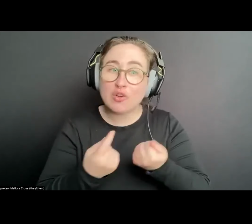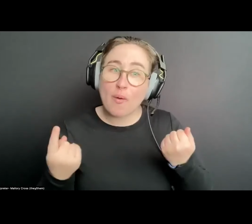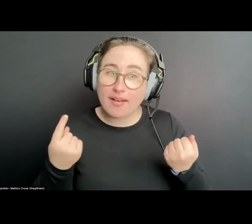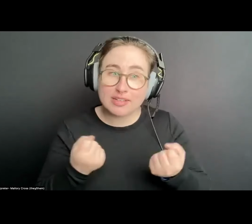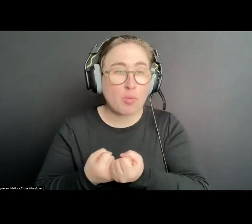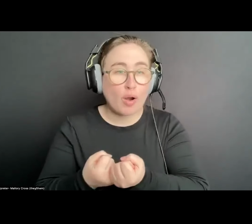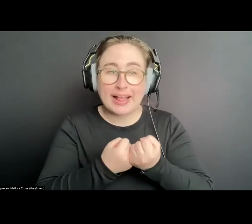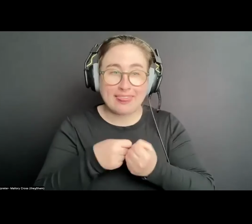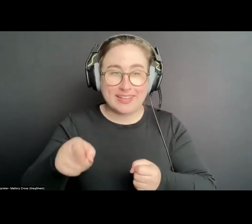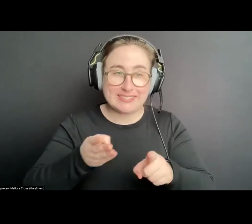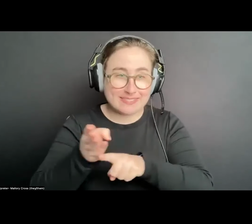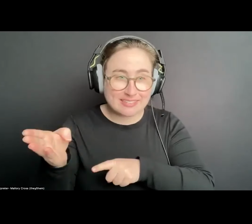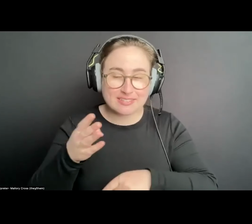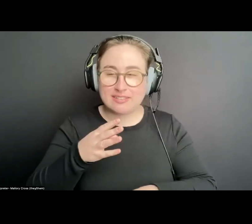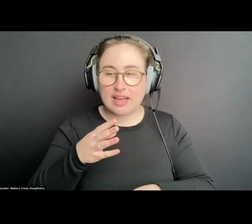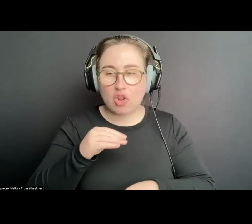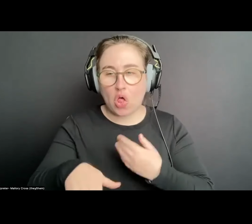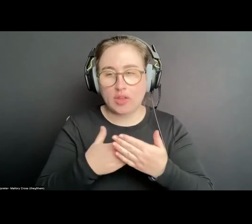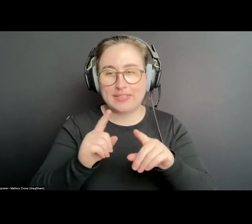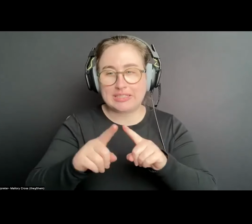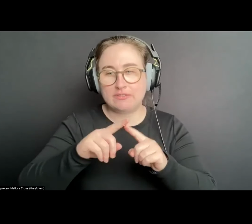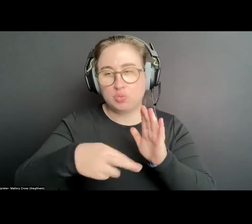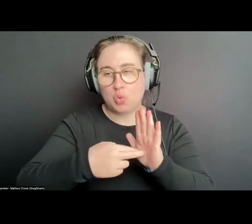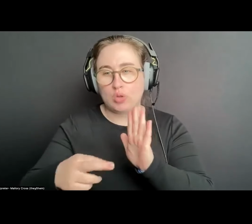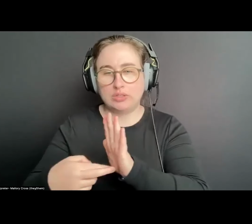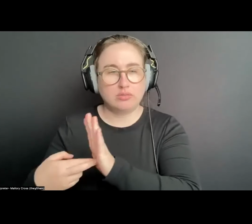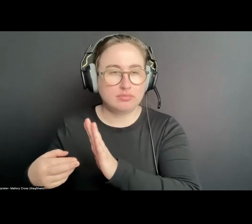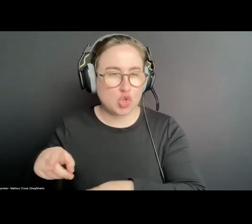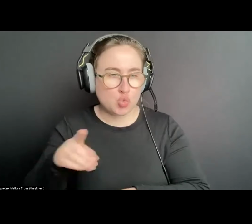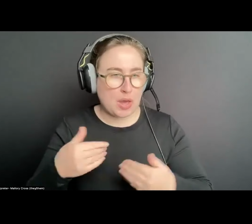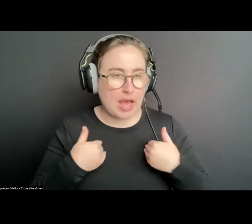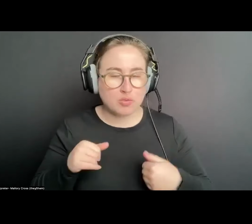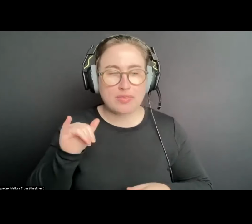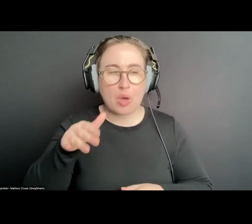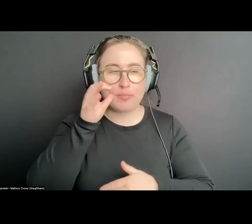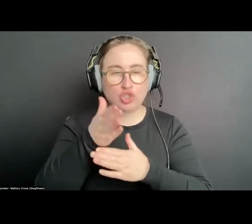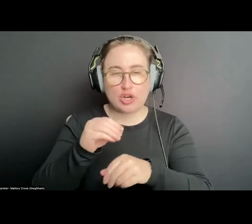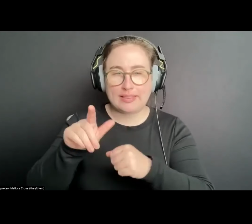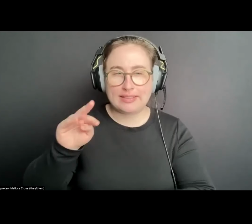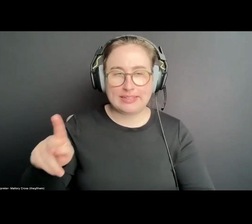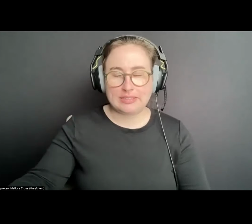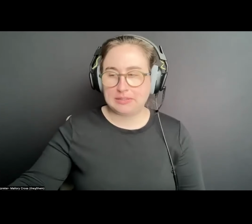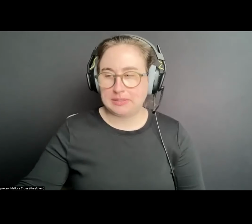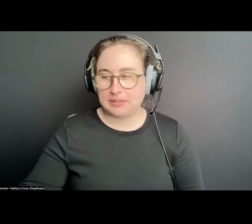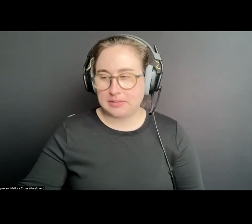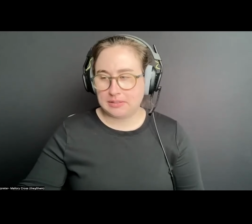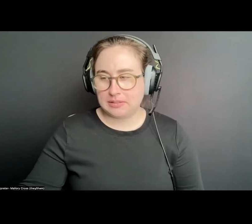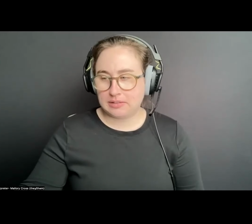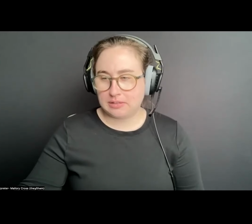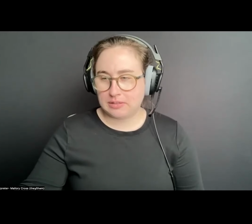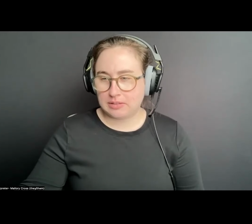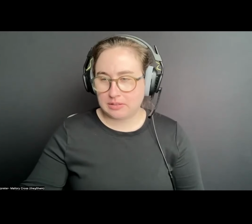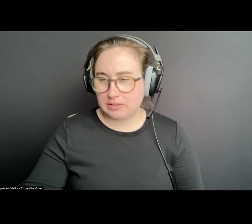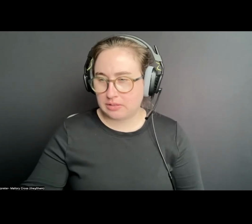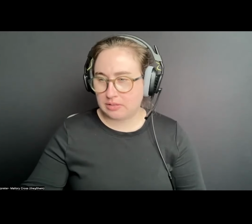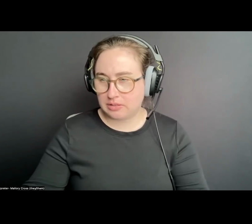supporting the field in all of the different roles that you have. So that will be shared in the link. Please, if